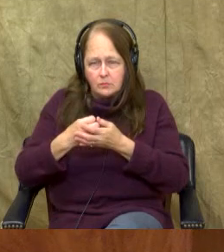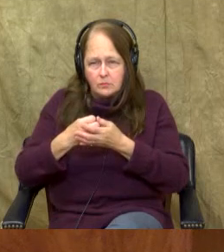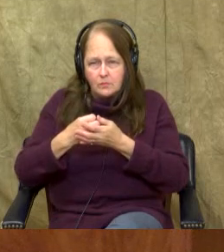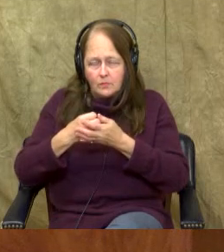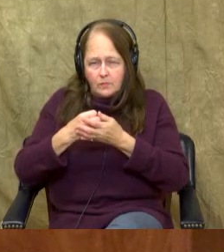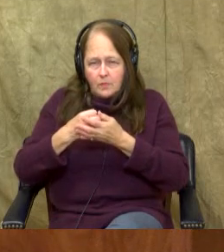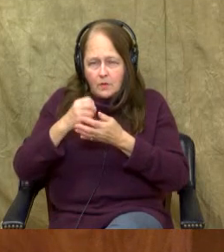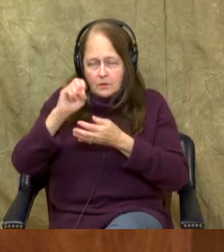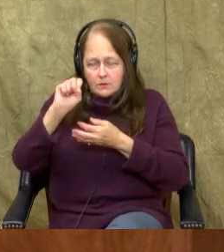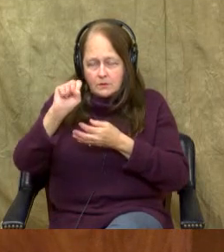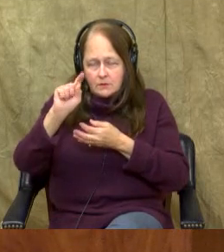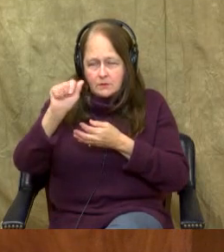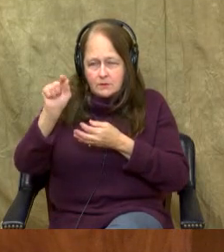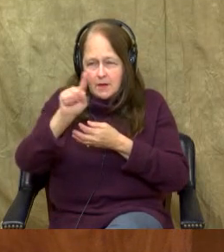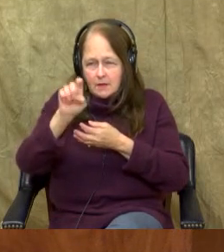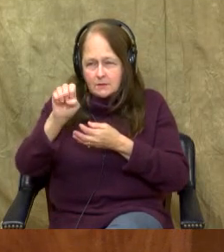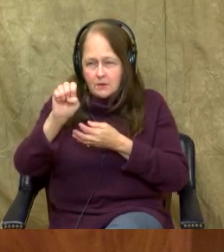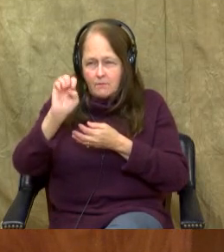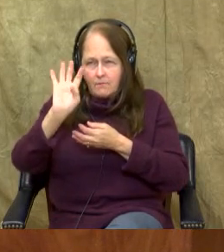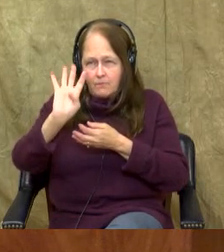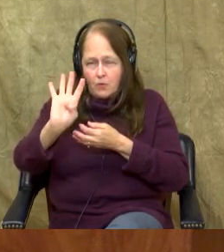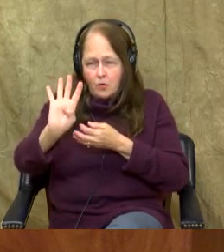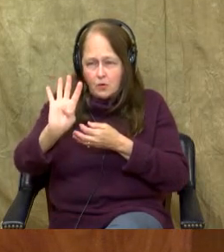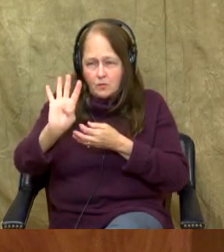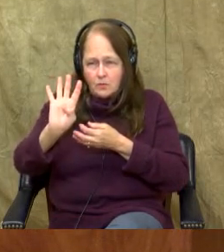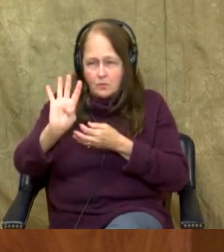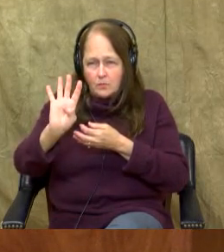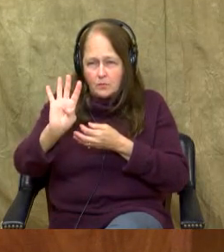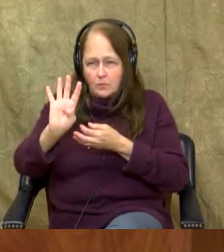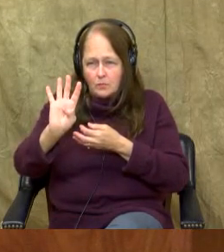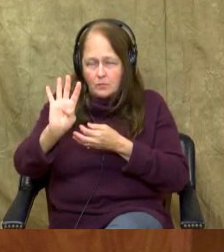Now, stanza 4, very last stanza.